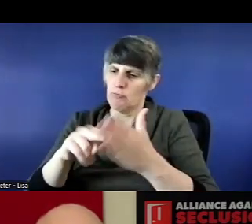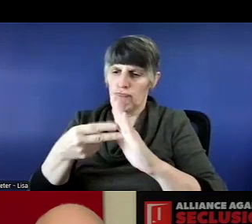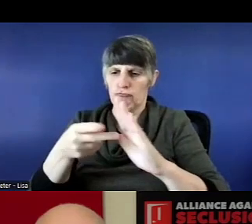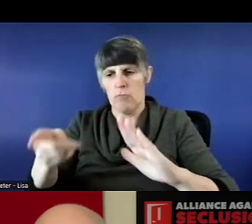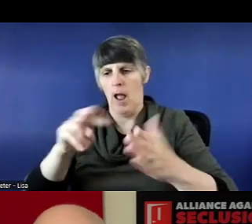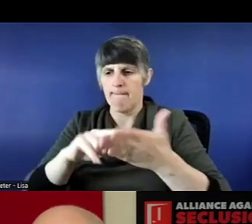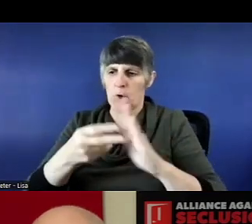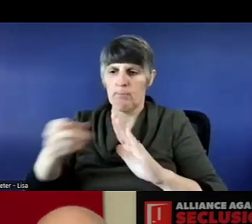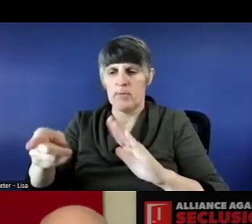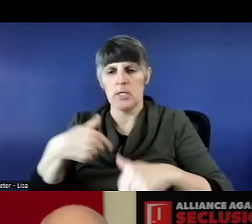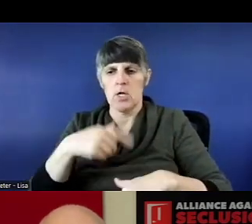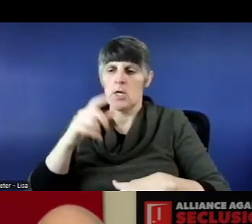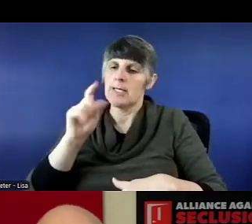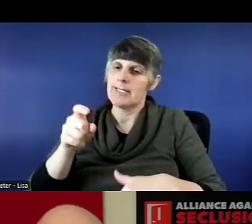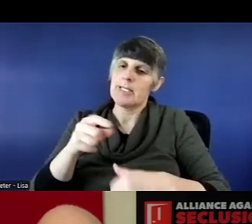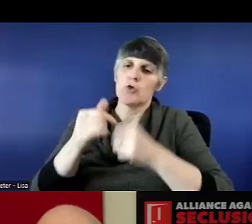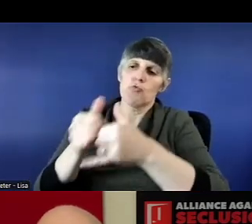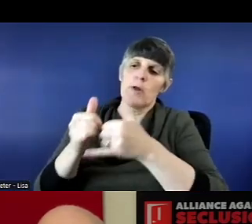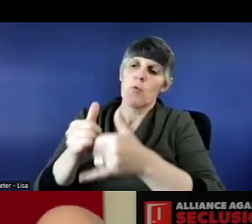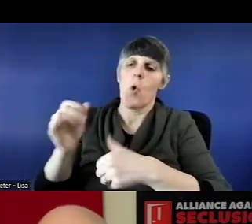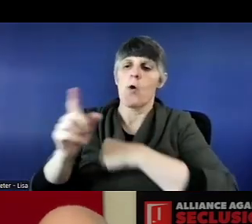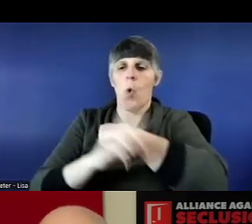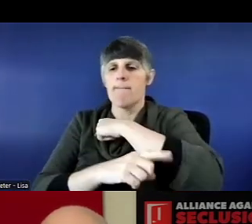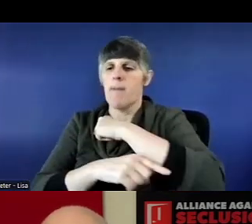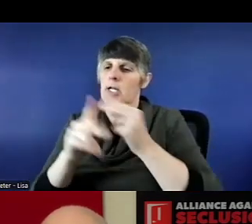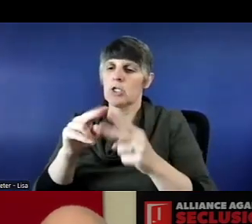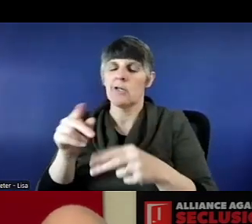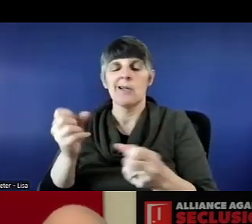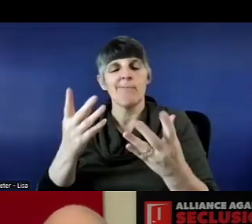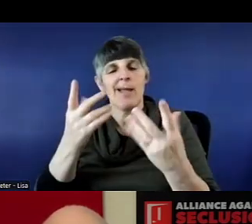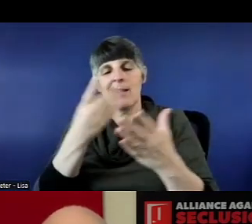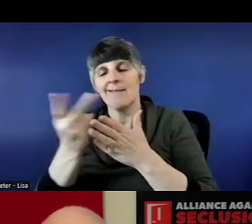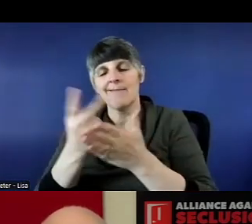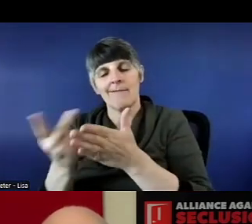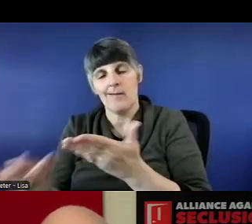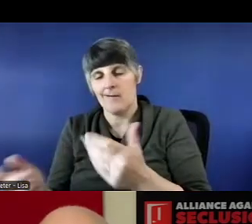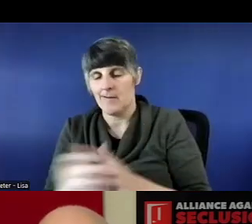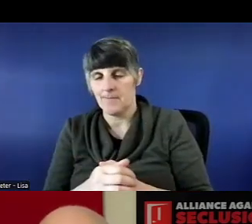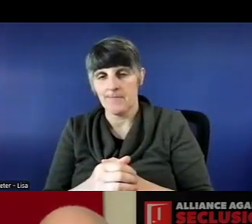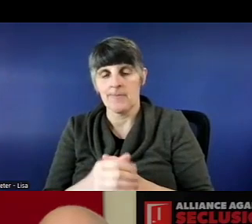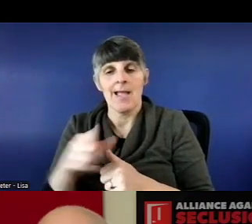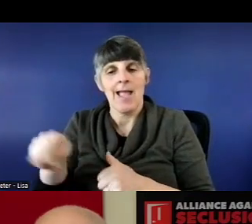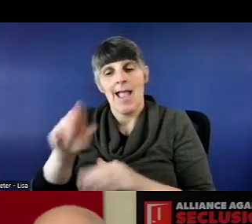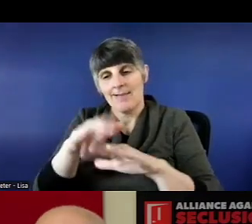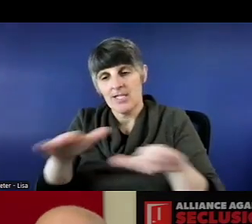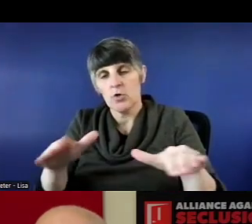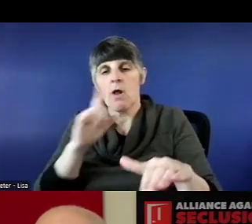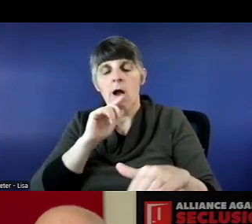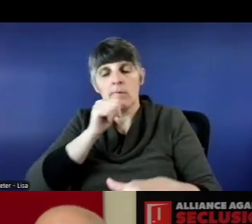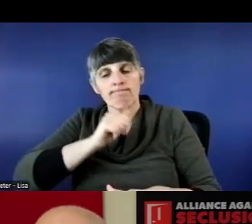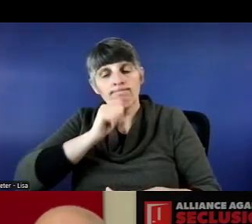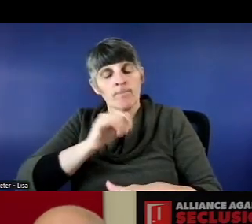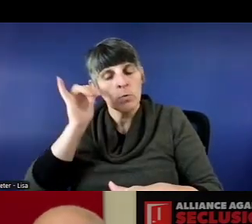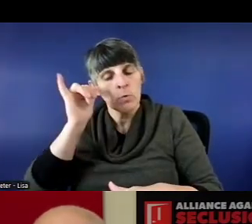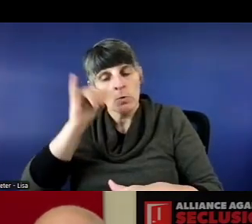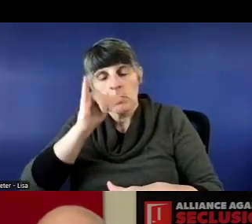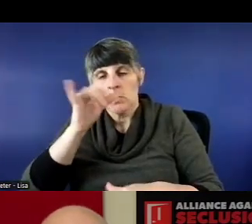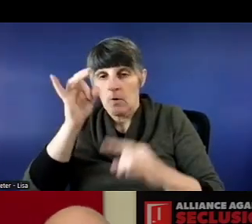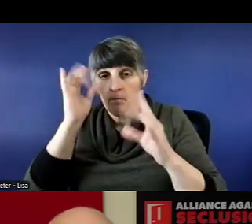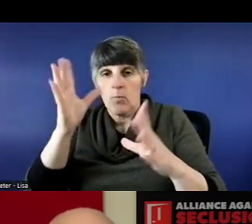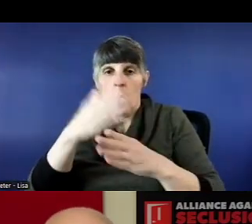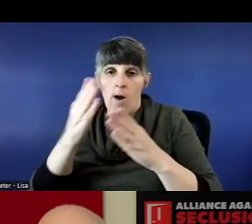that are focused on rewards and consequences. Many of these things are not working. And these children are suffering some really poor